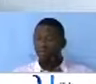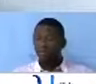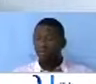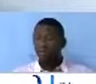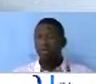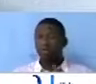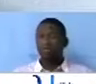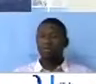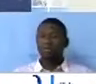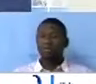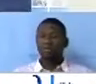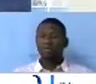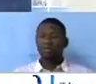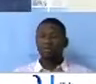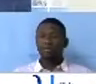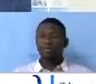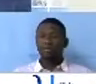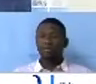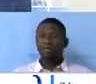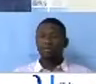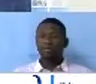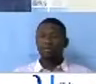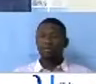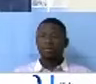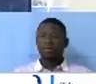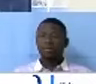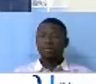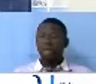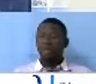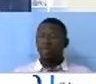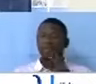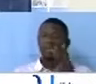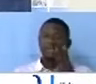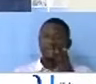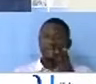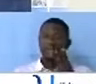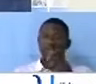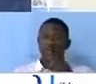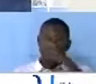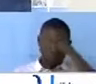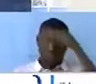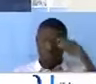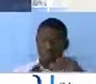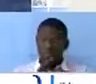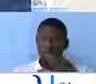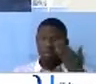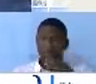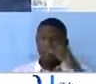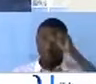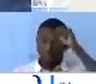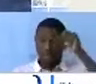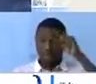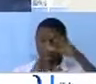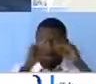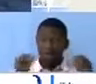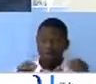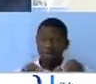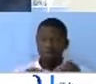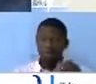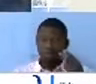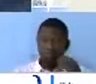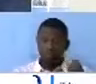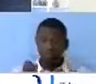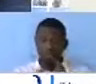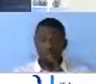The mere fact that you have three officers from State House who are deployed to see what was going on in